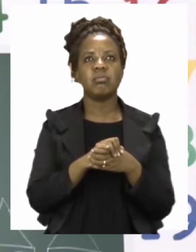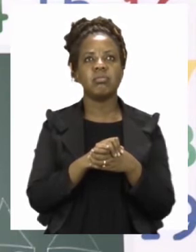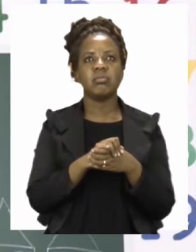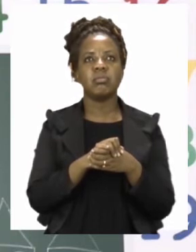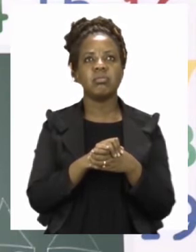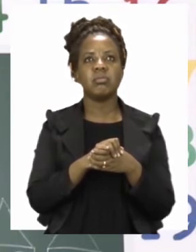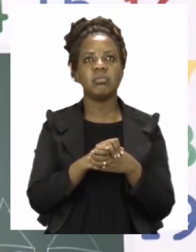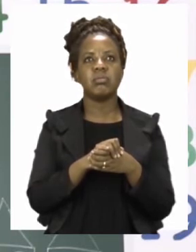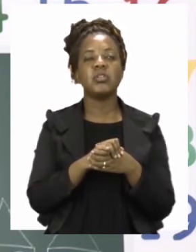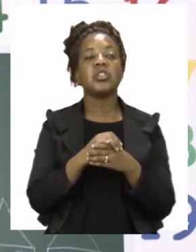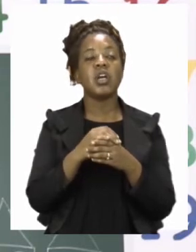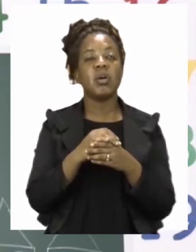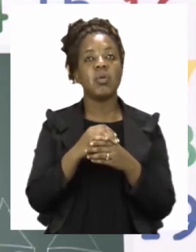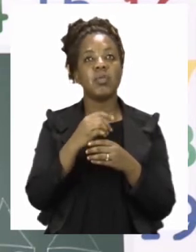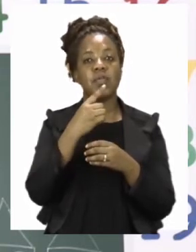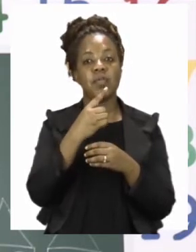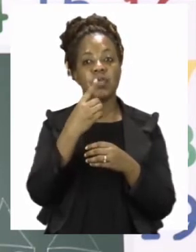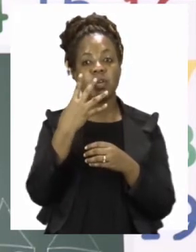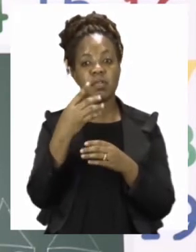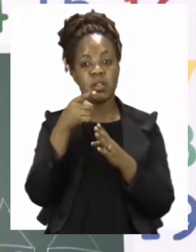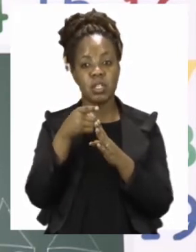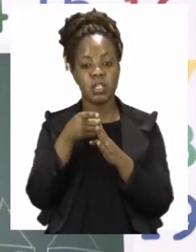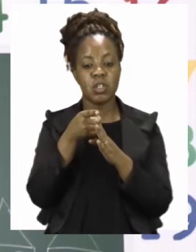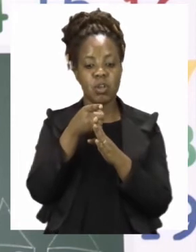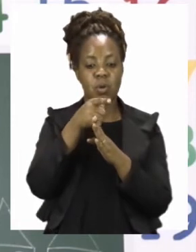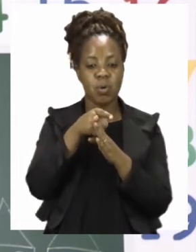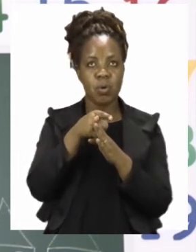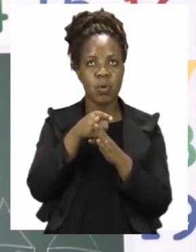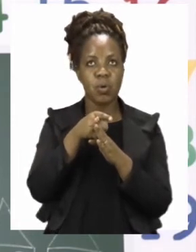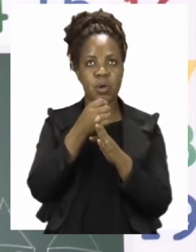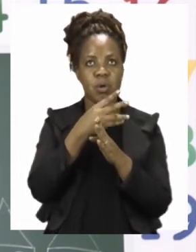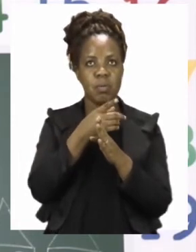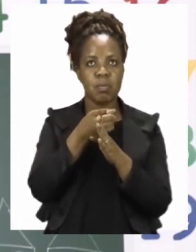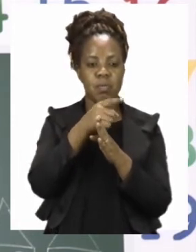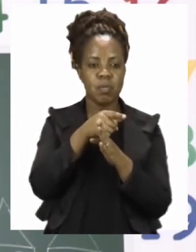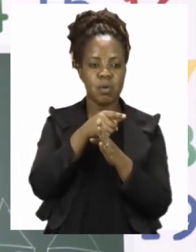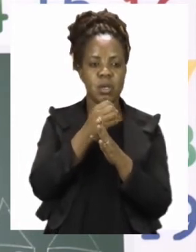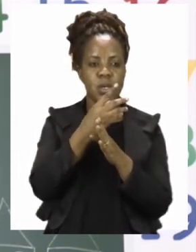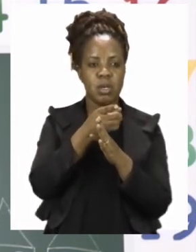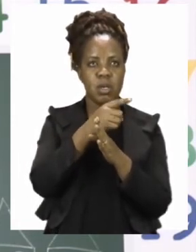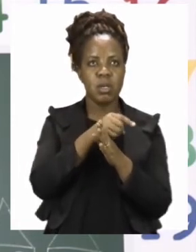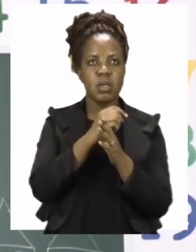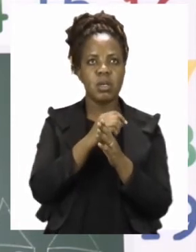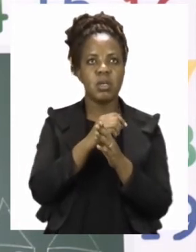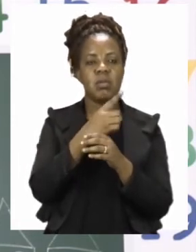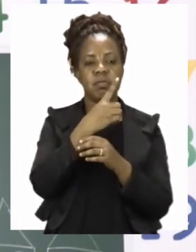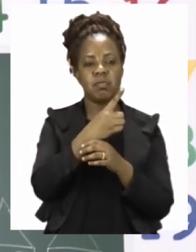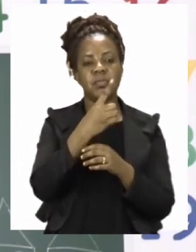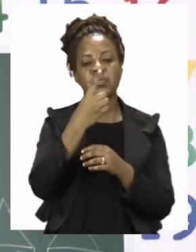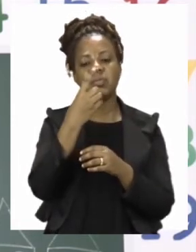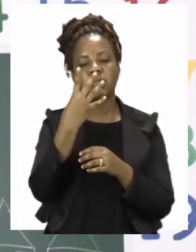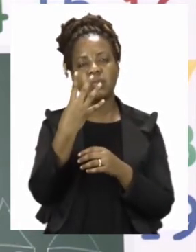2. Now we need to count the rest so that we know which one is our missing number. We will